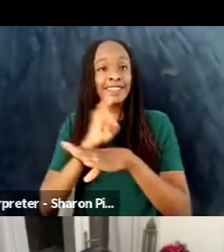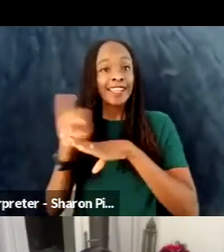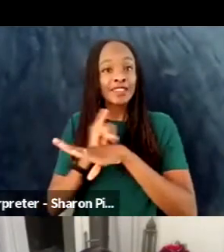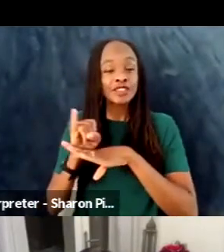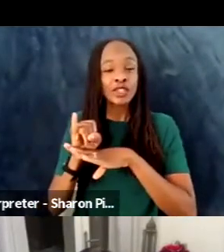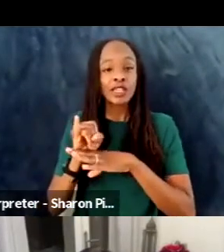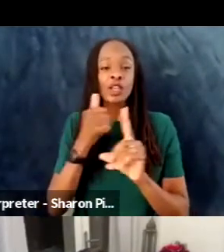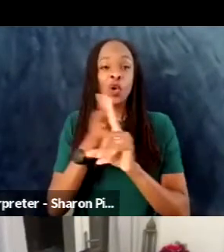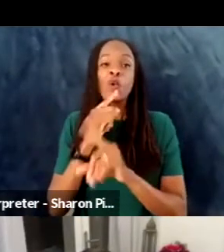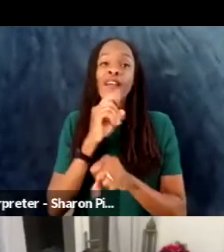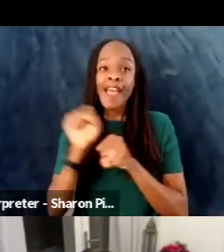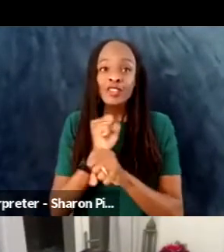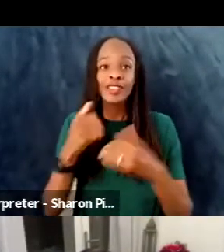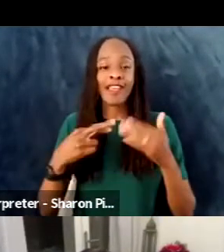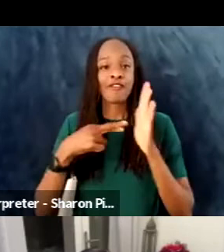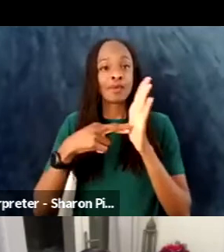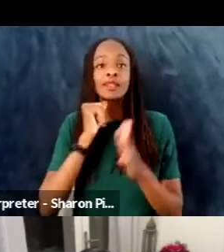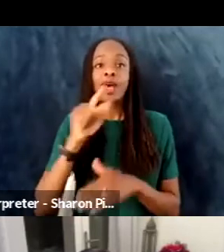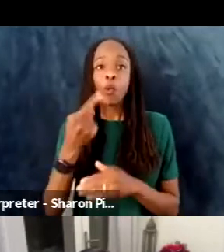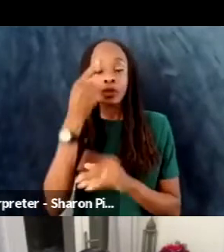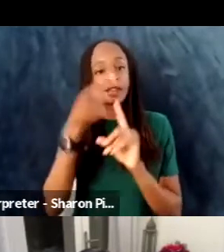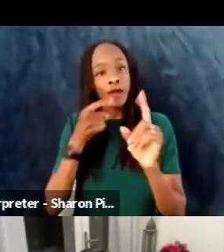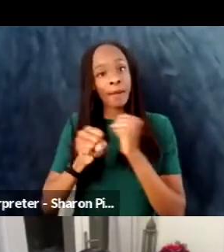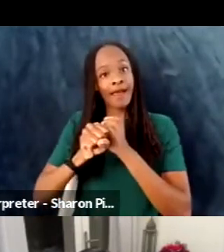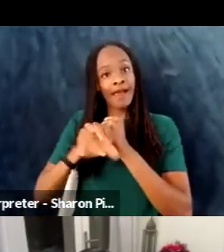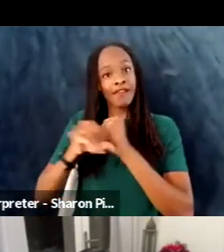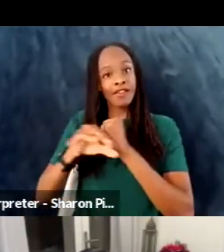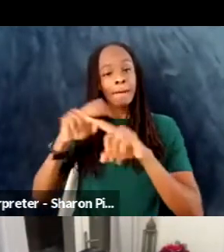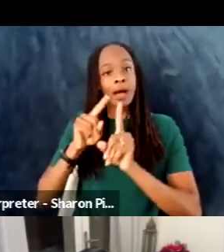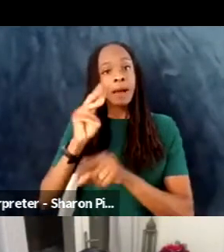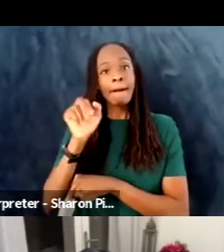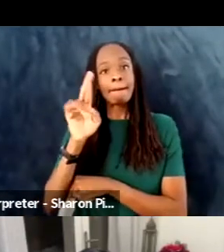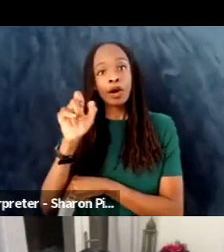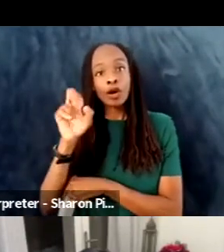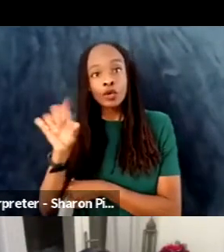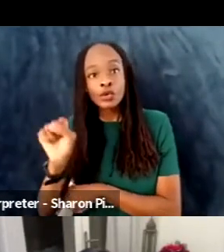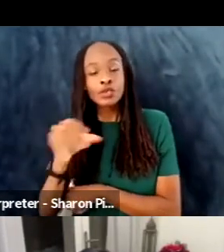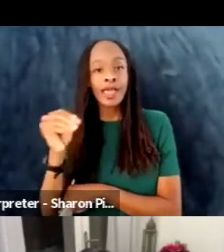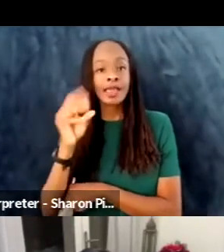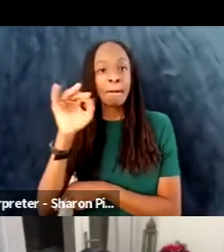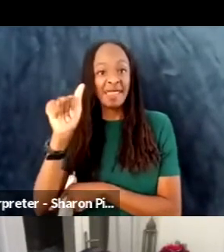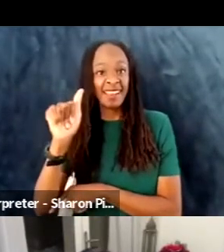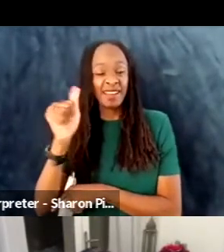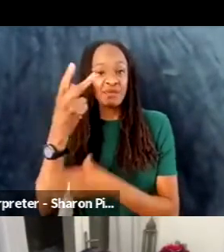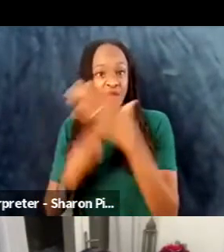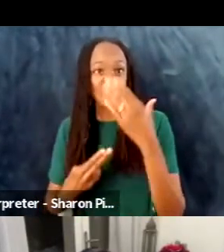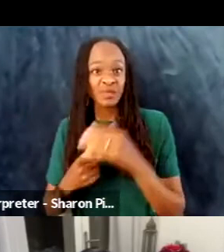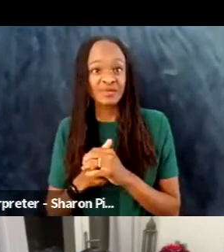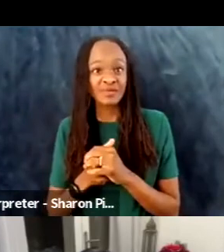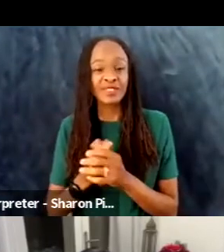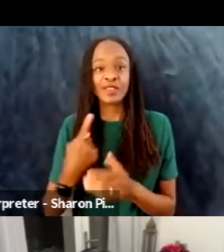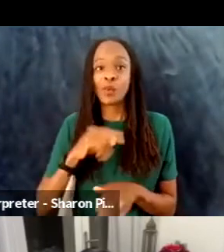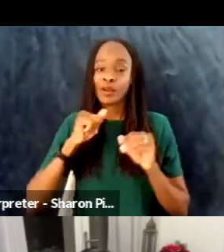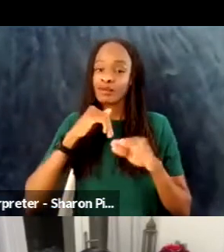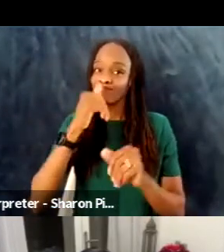have representation not only from advertising, but marketers and media all in one. So we are all